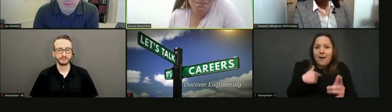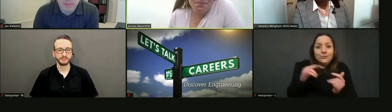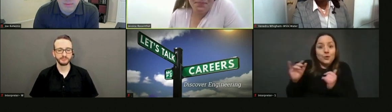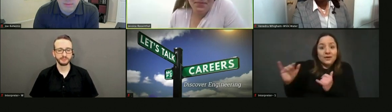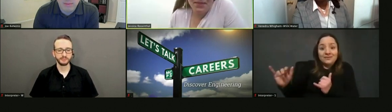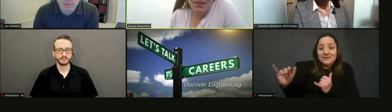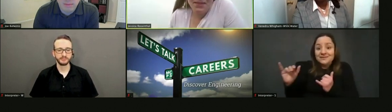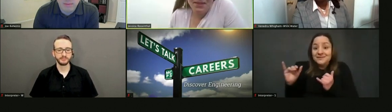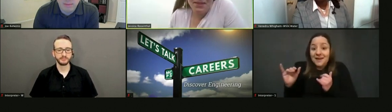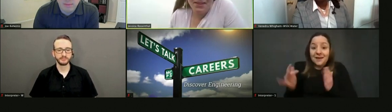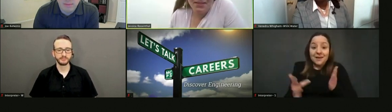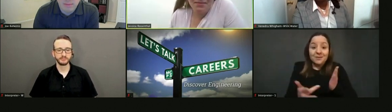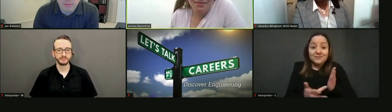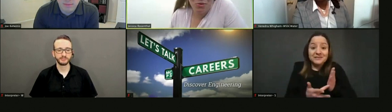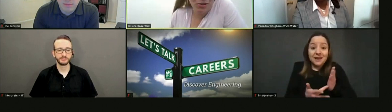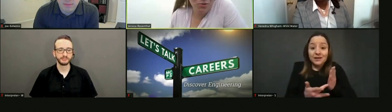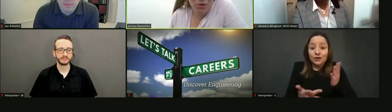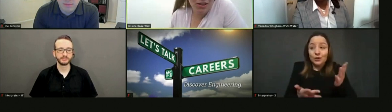technical